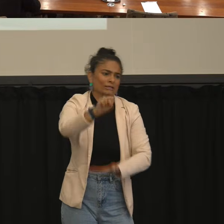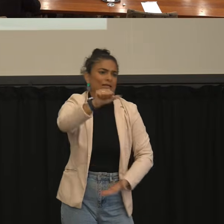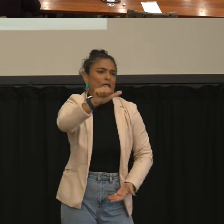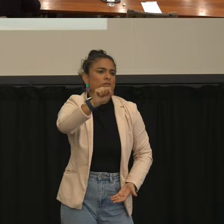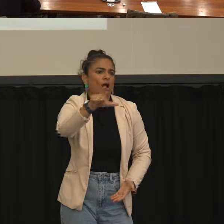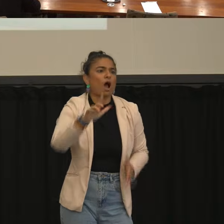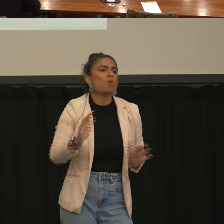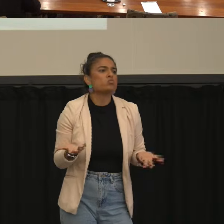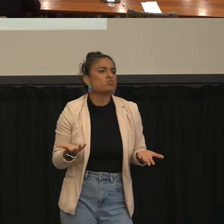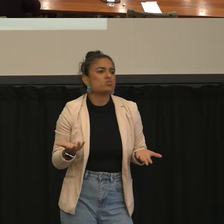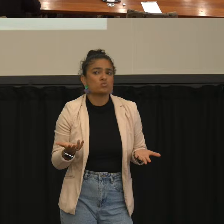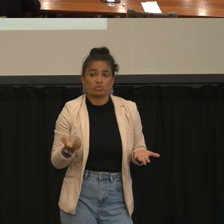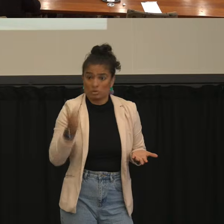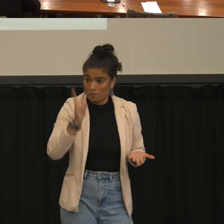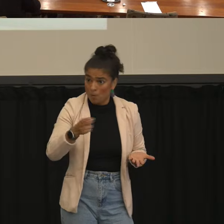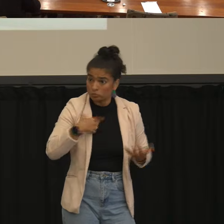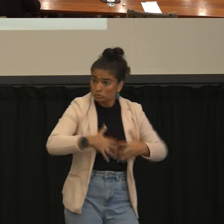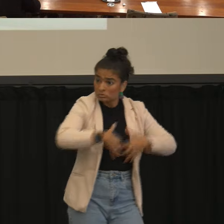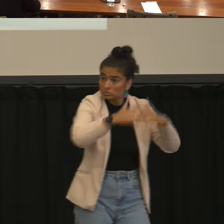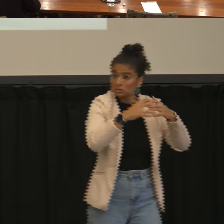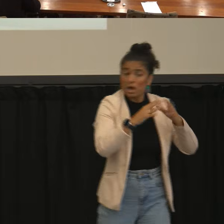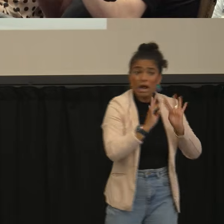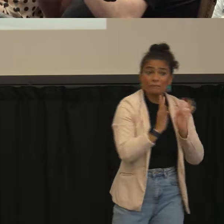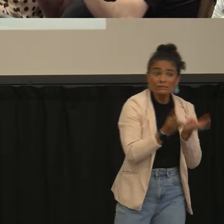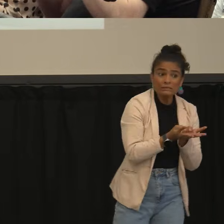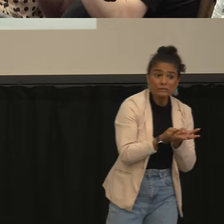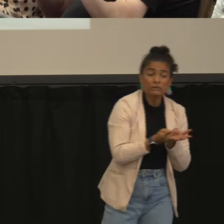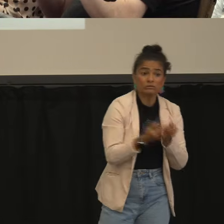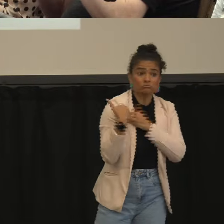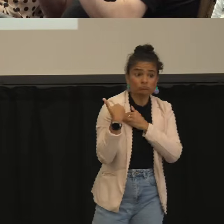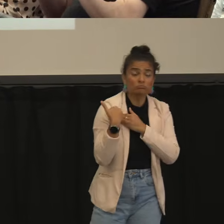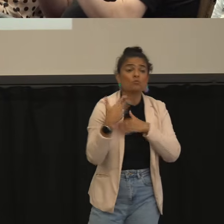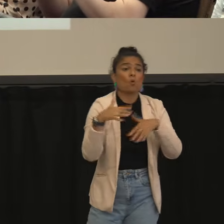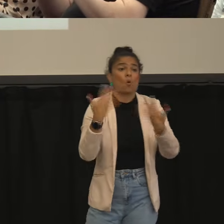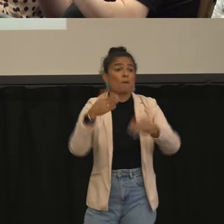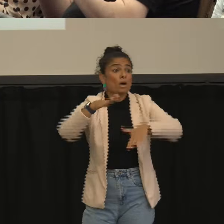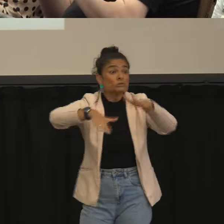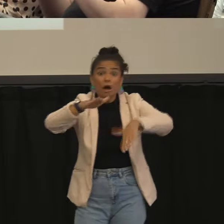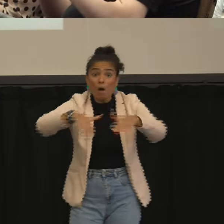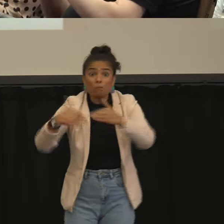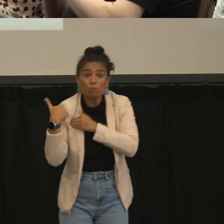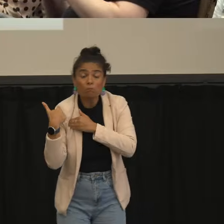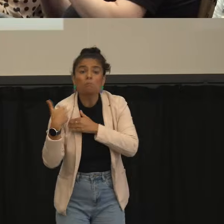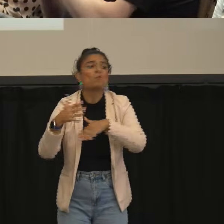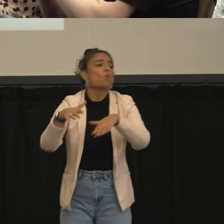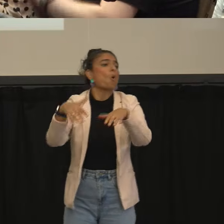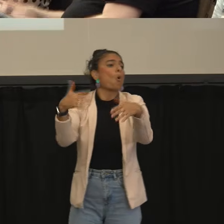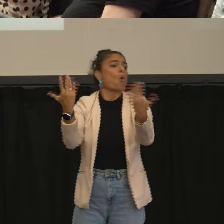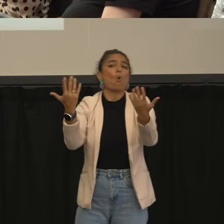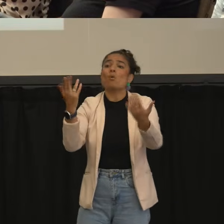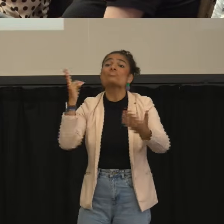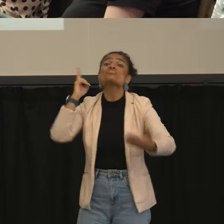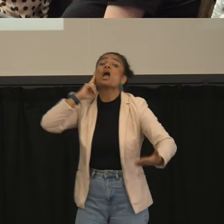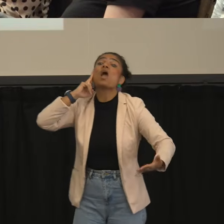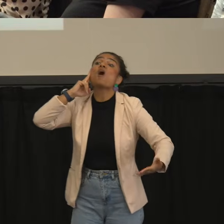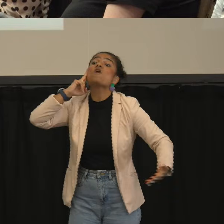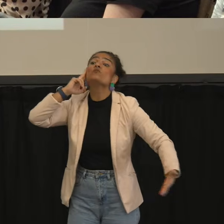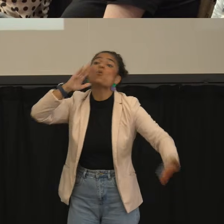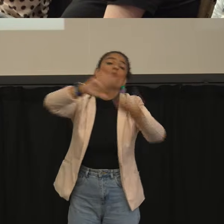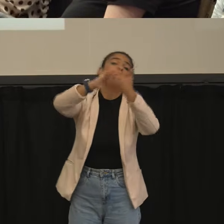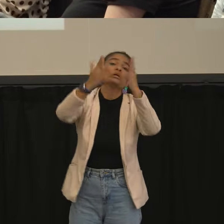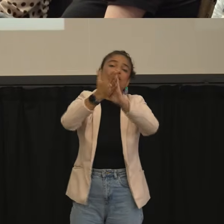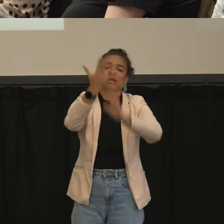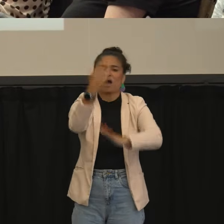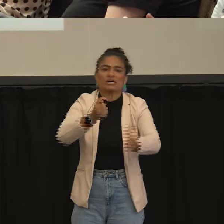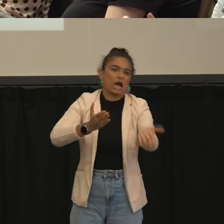now we also need to consider the verification process. Will this be done in meetings? Will this be done through